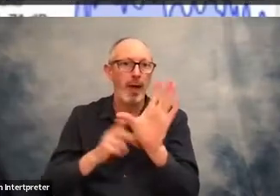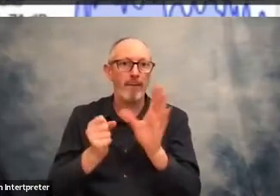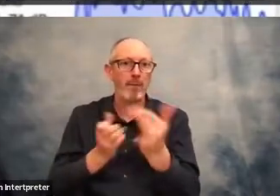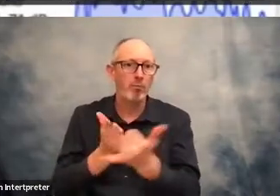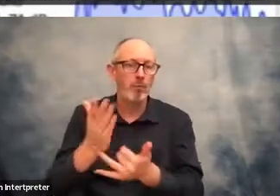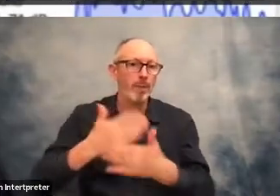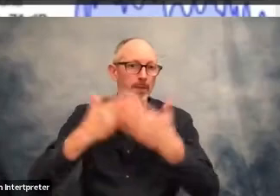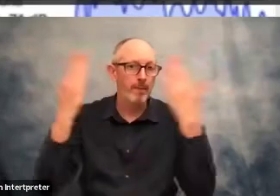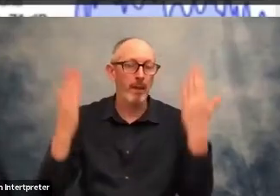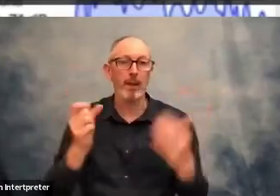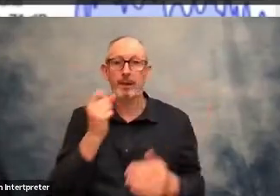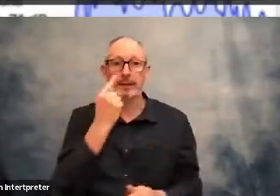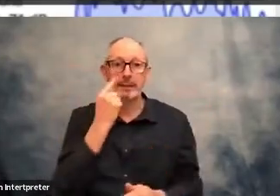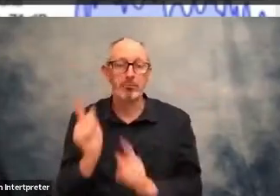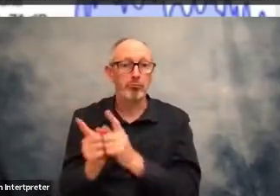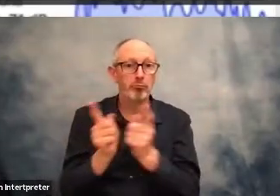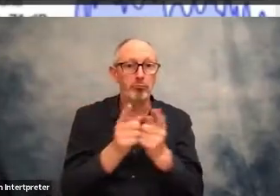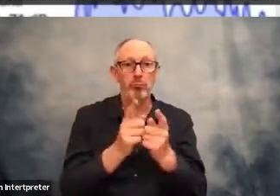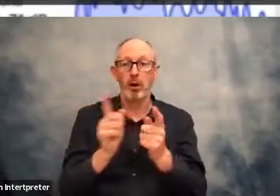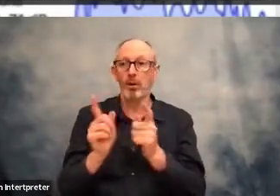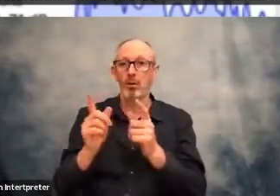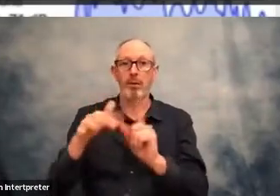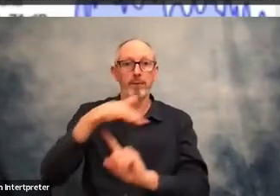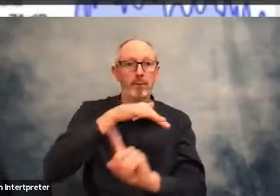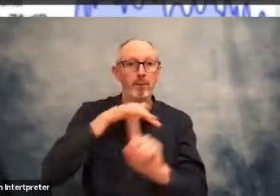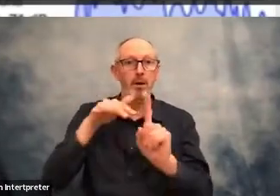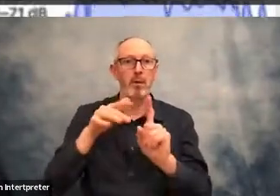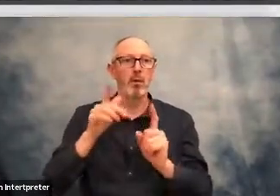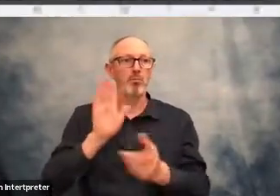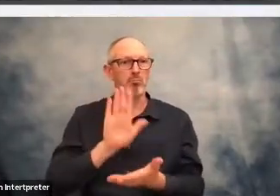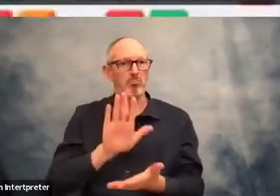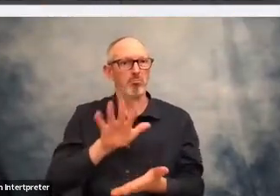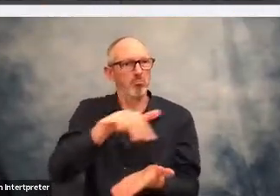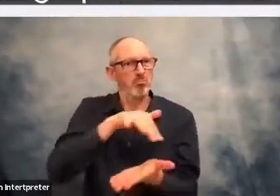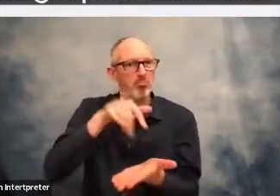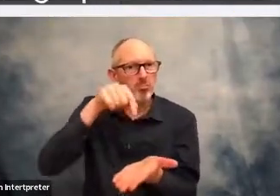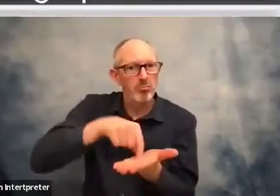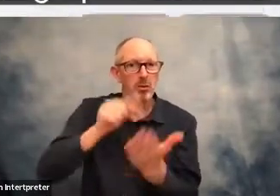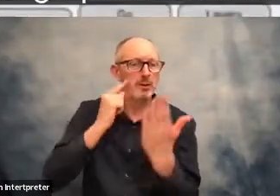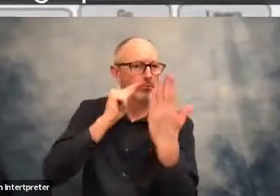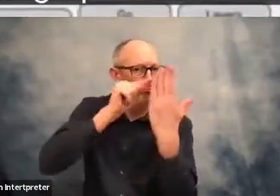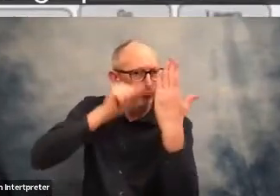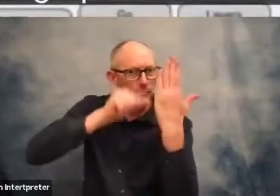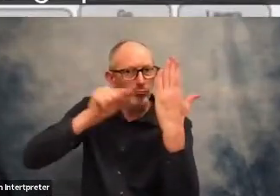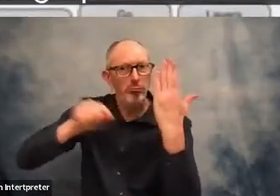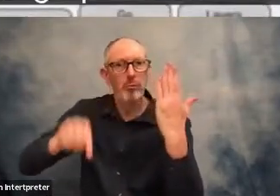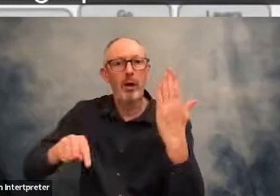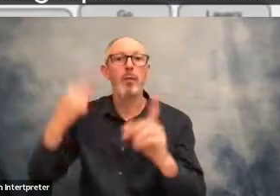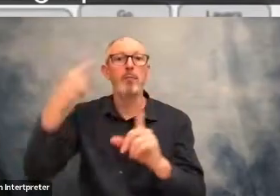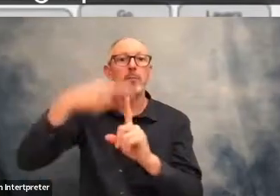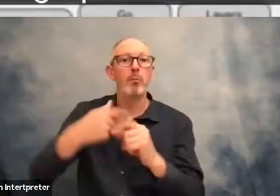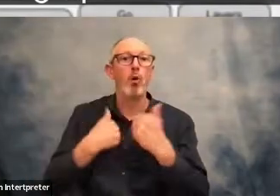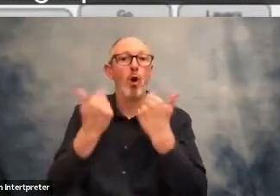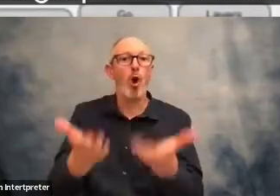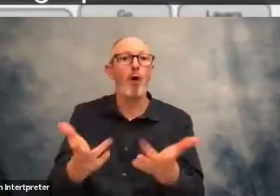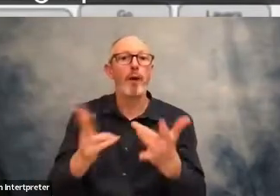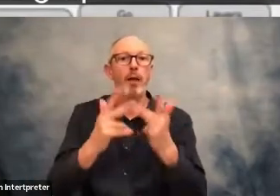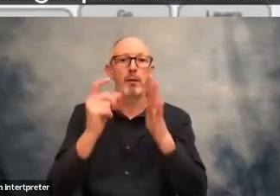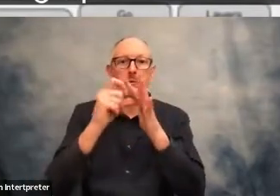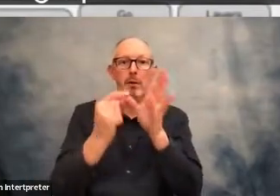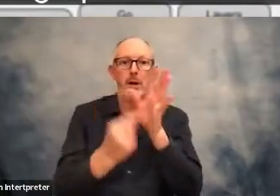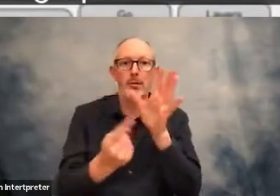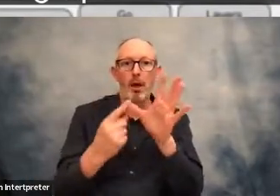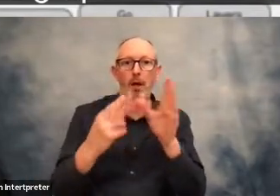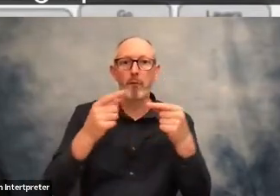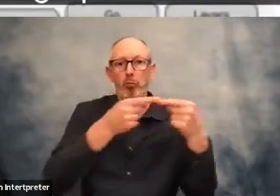see the last measured environment that they did, both location and the actual readings. And we also offer more long-term data trends, both in our